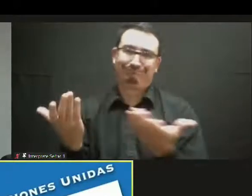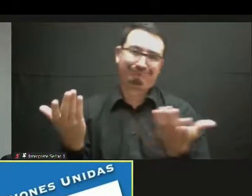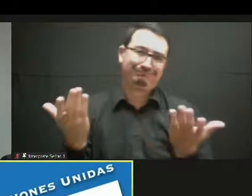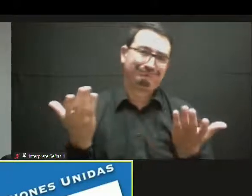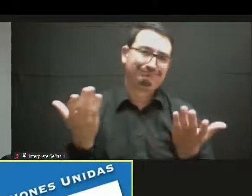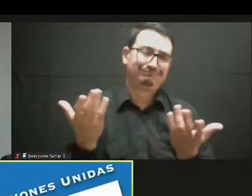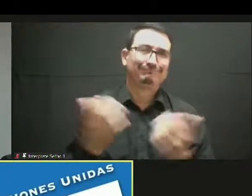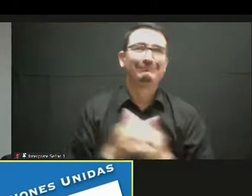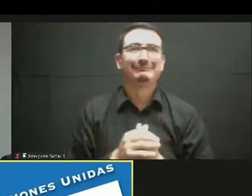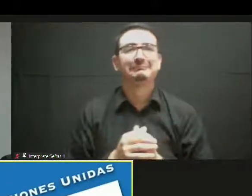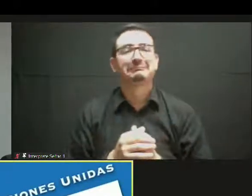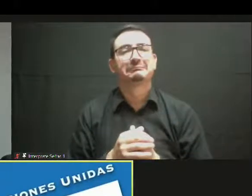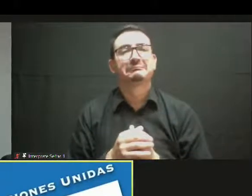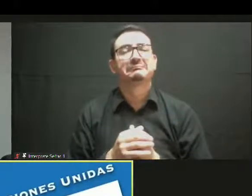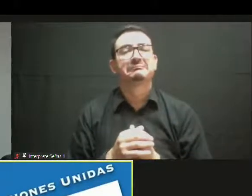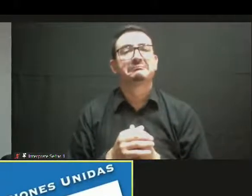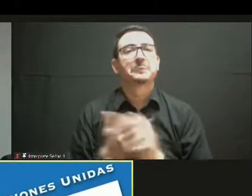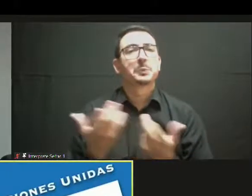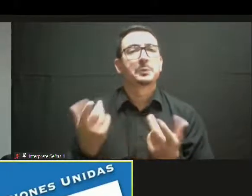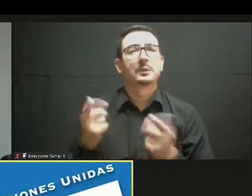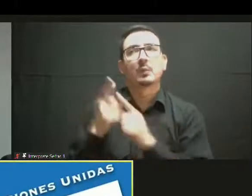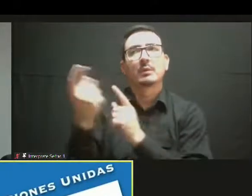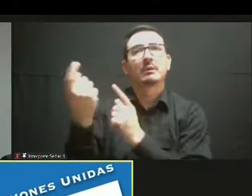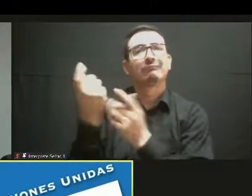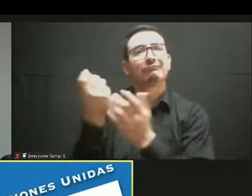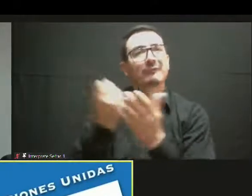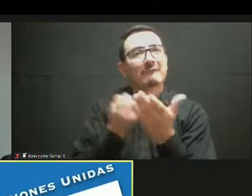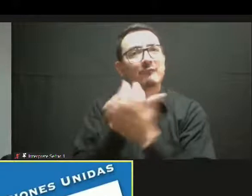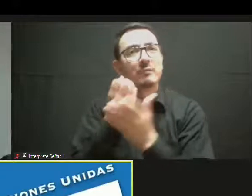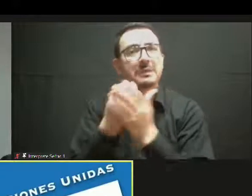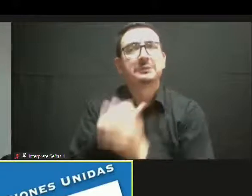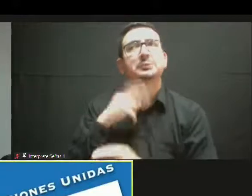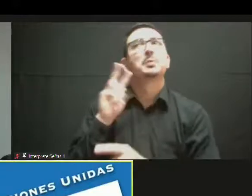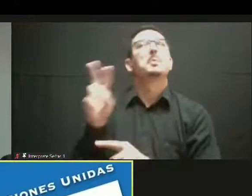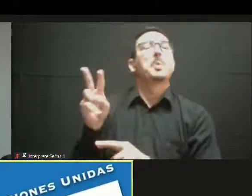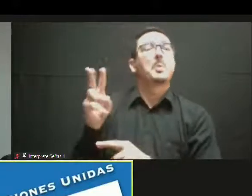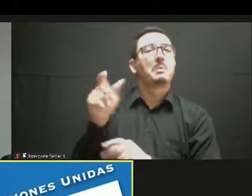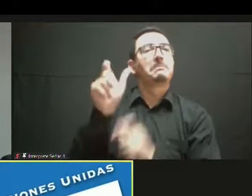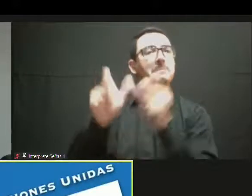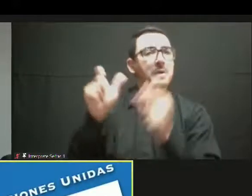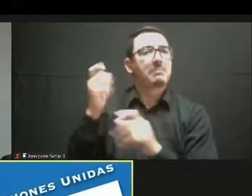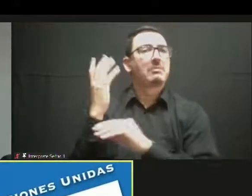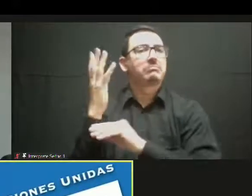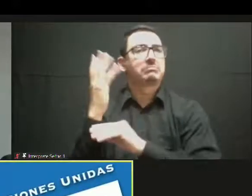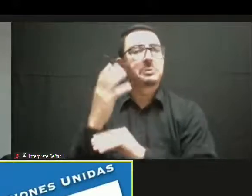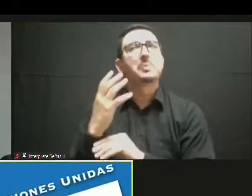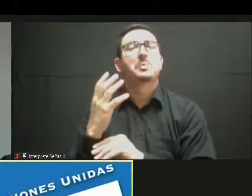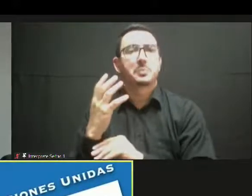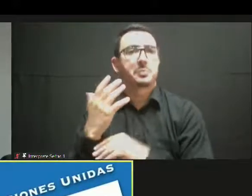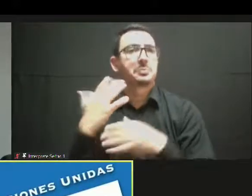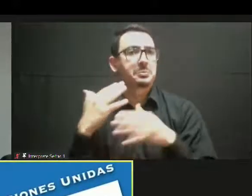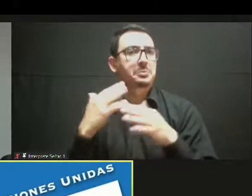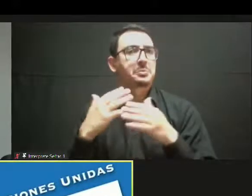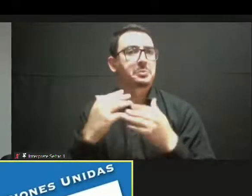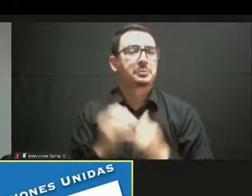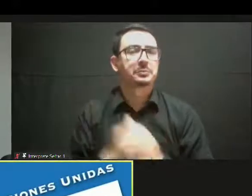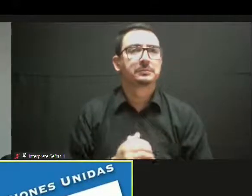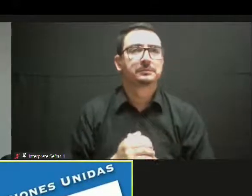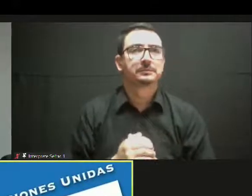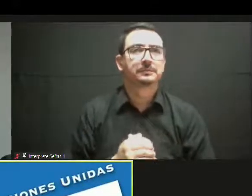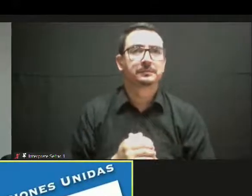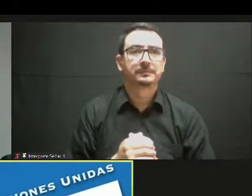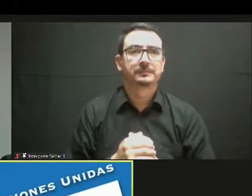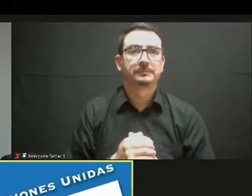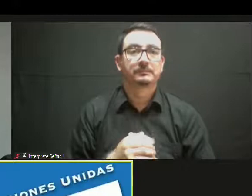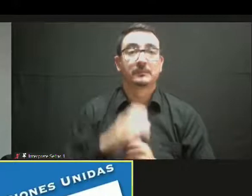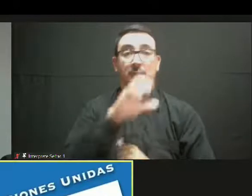the experience of Costa Rica. And Costa Rica has been a very successful exporter in Latin America and the Caribbean. Actually,